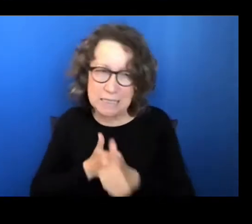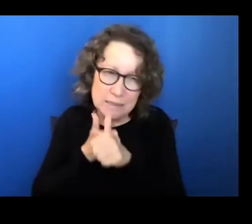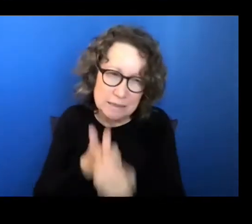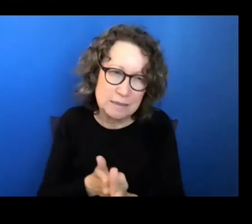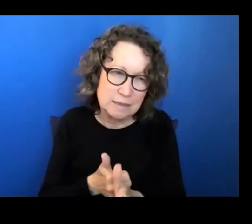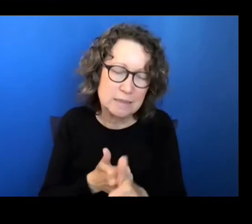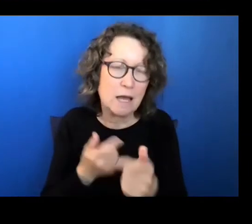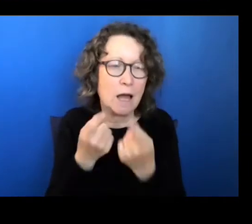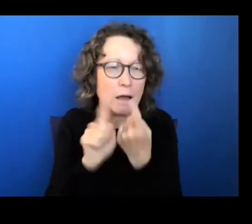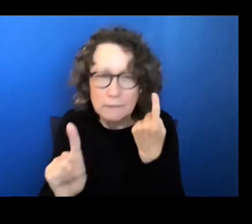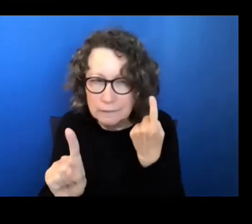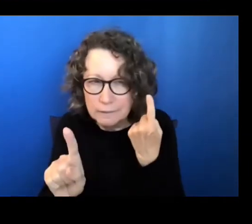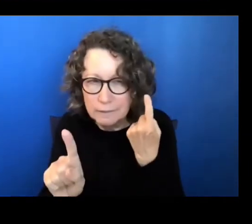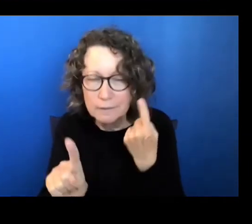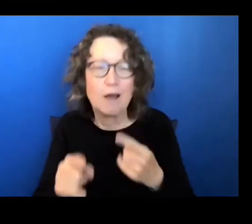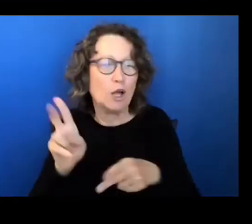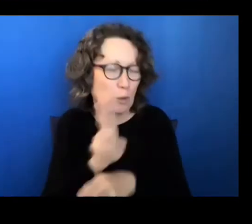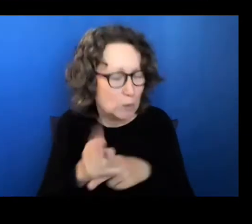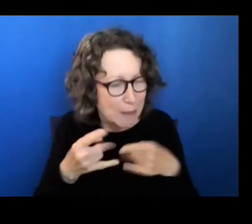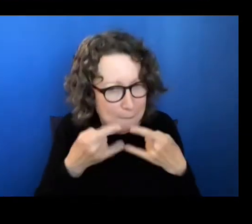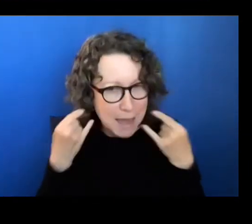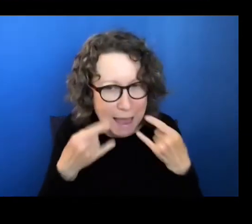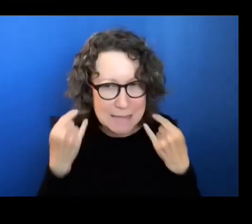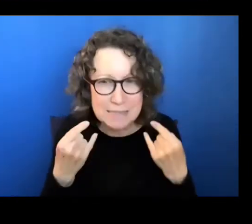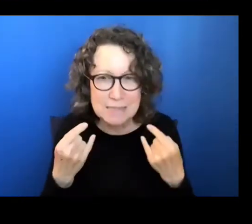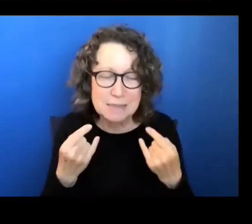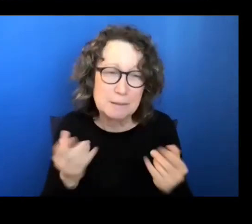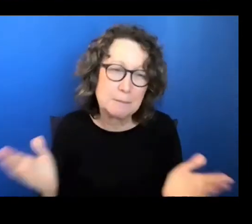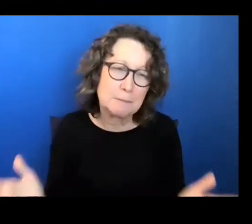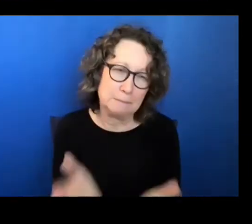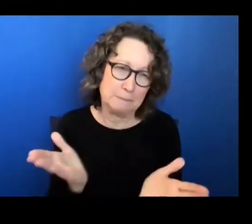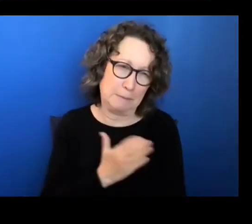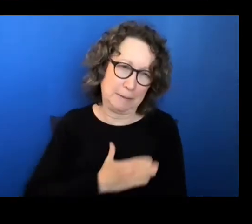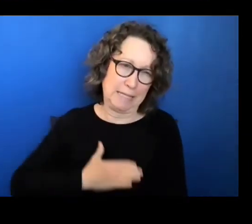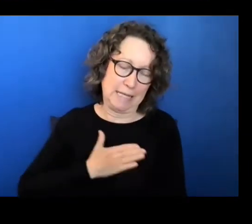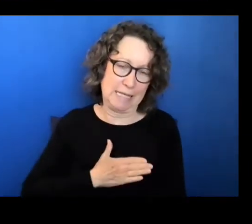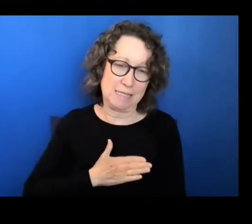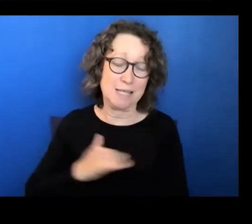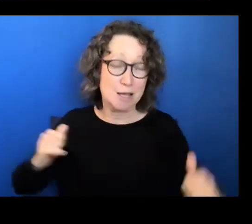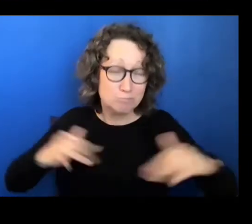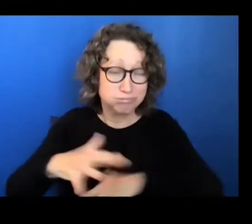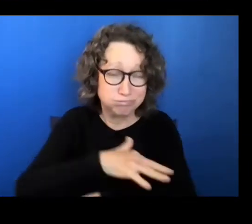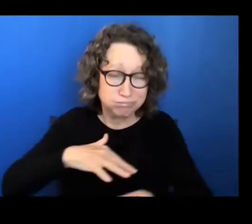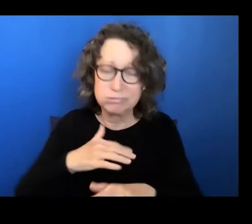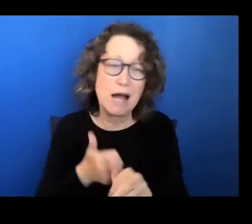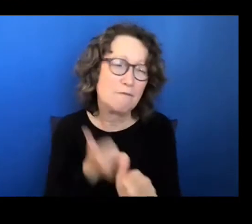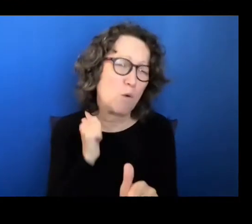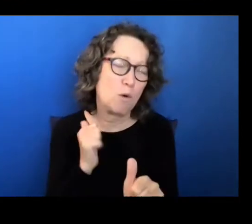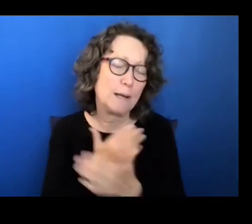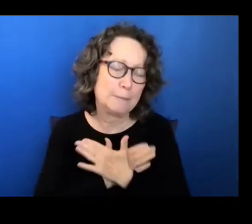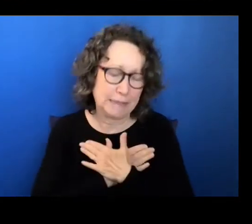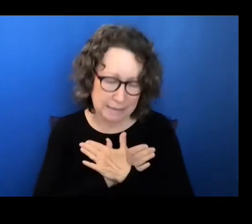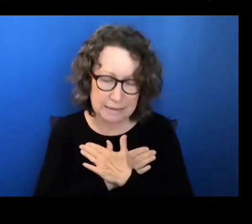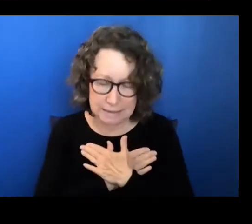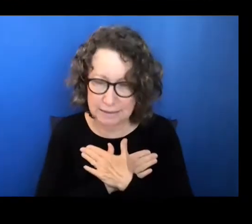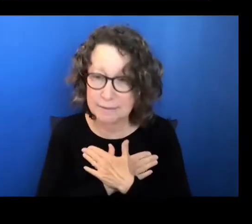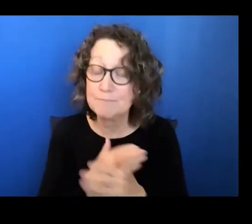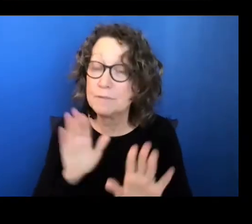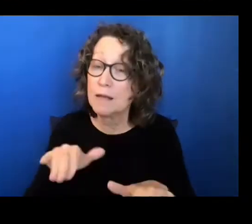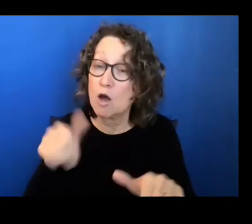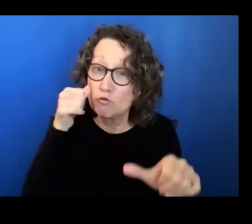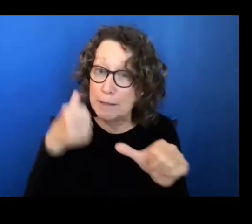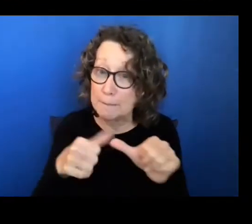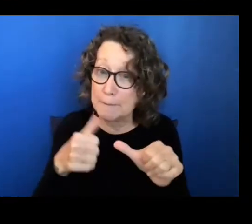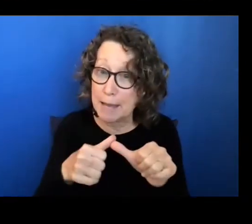socially distancing, wearing masks where recommended, avoid crowds by all means. Remember,